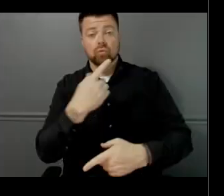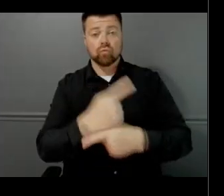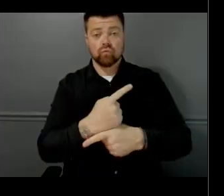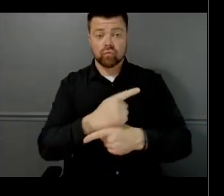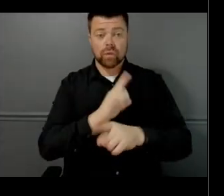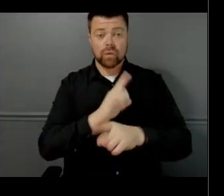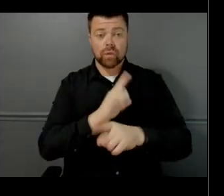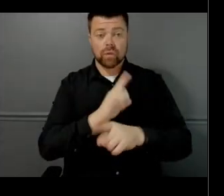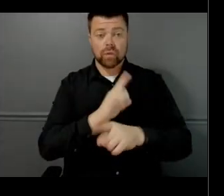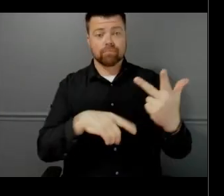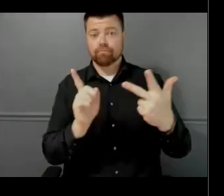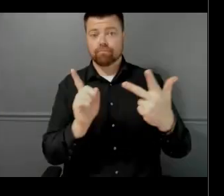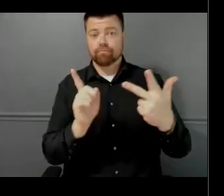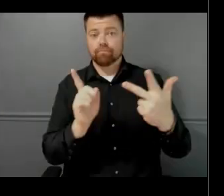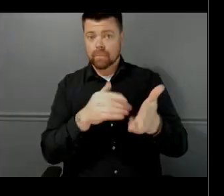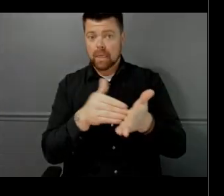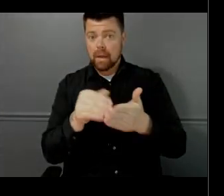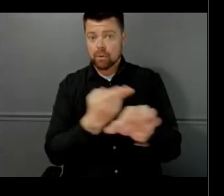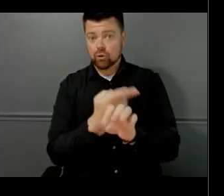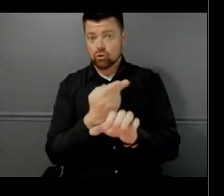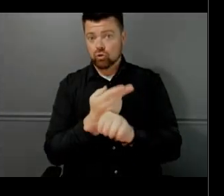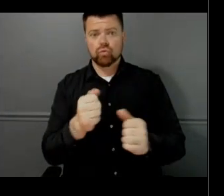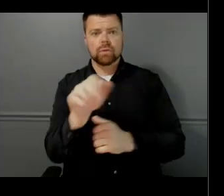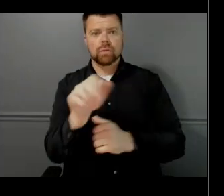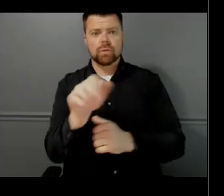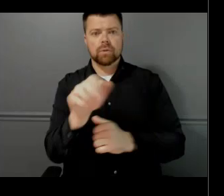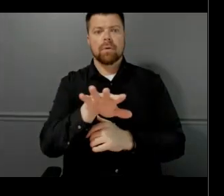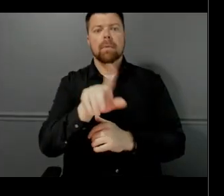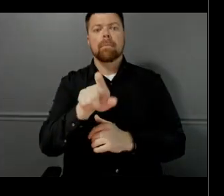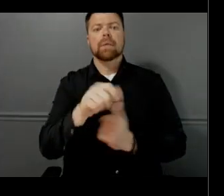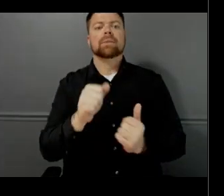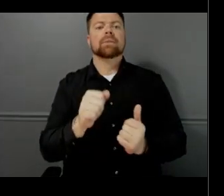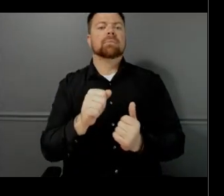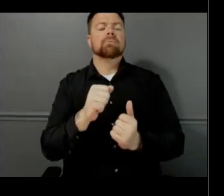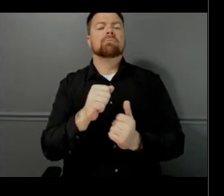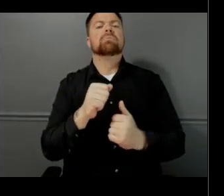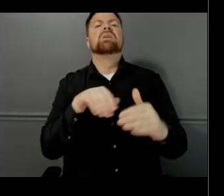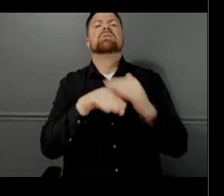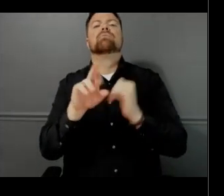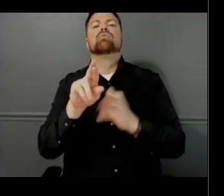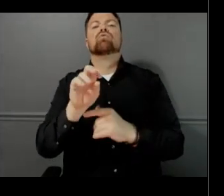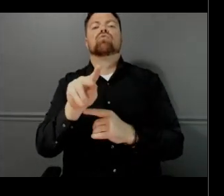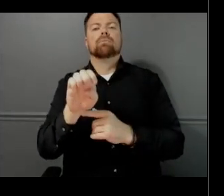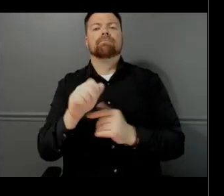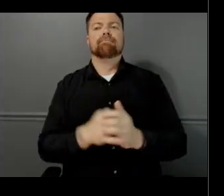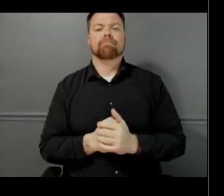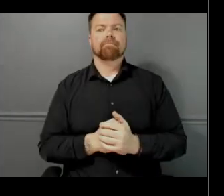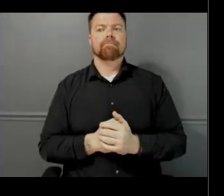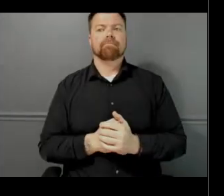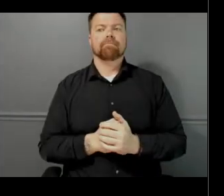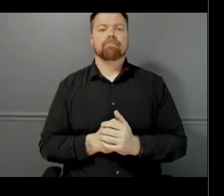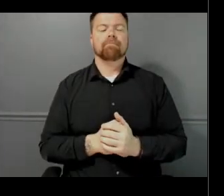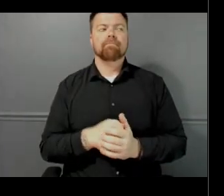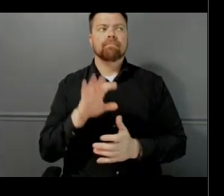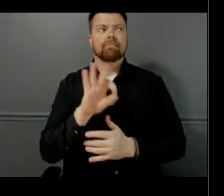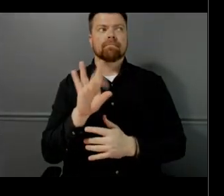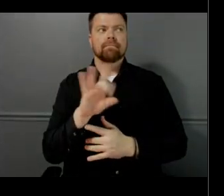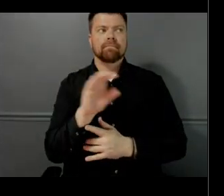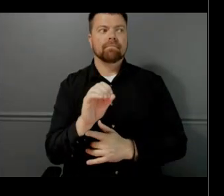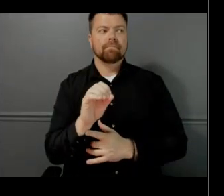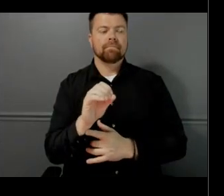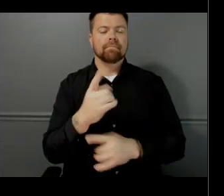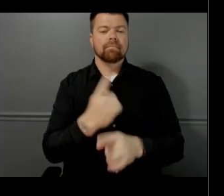third option, common use areas must be on an accessible route. And 98% of you got this